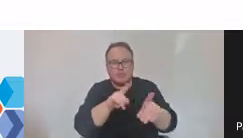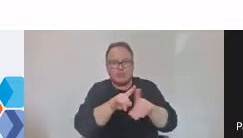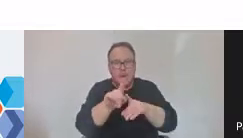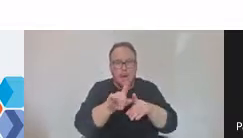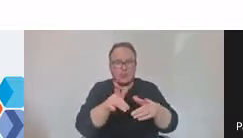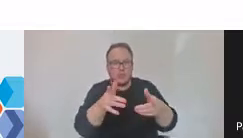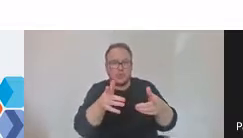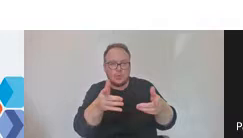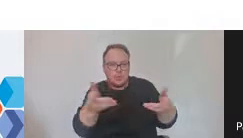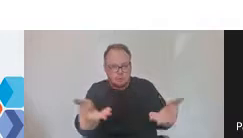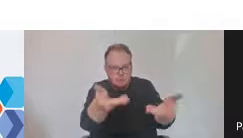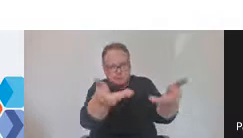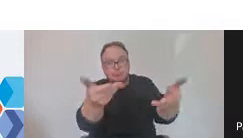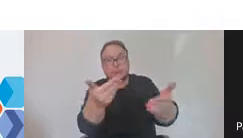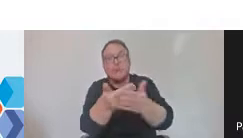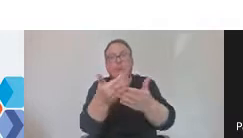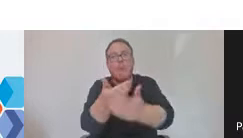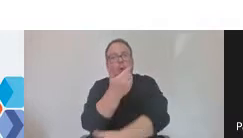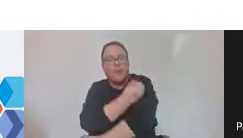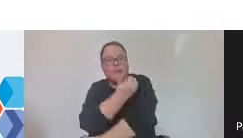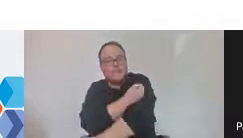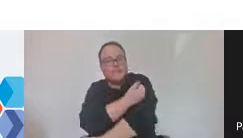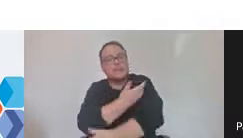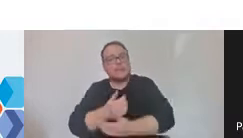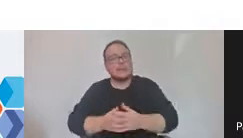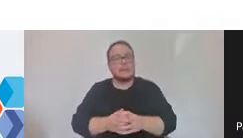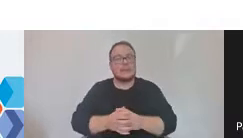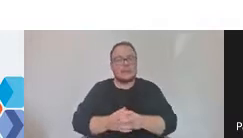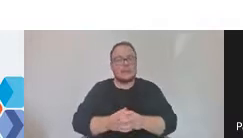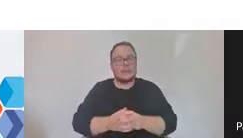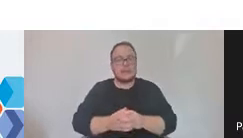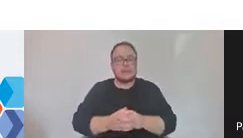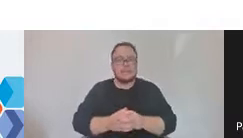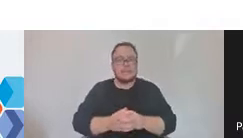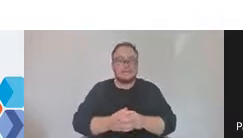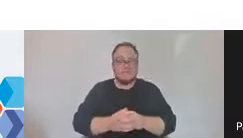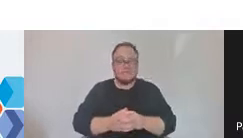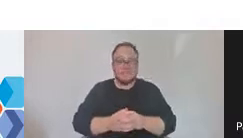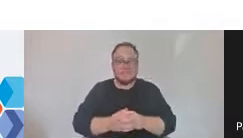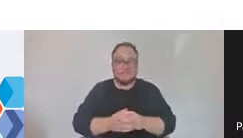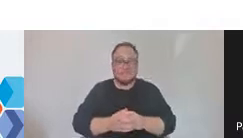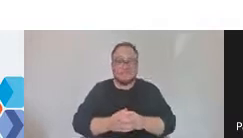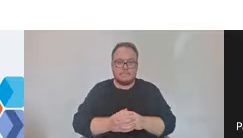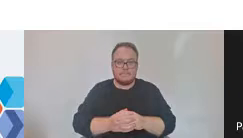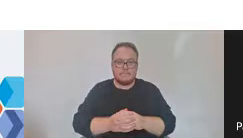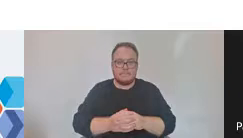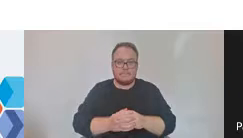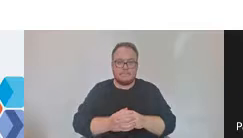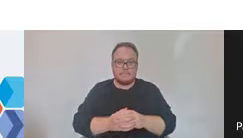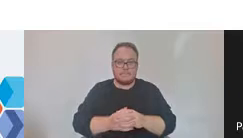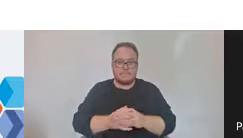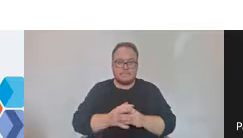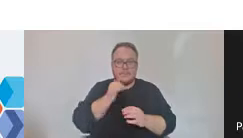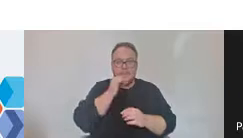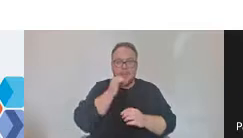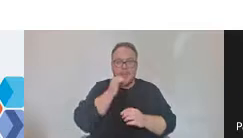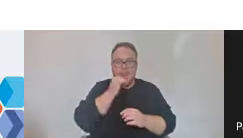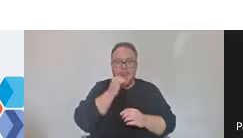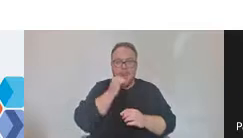we'll talk about next. The methodology we've used across all of our programmes for care homes, for